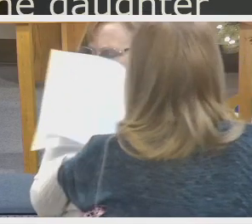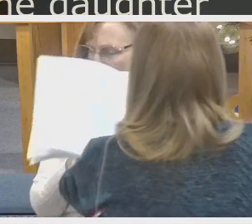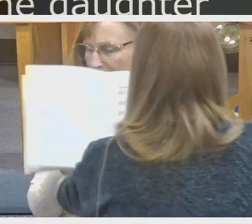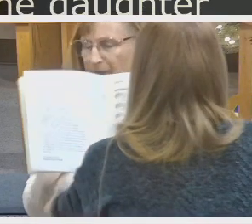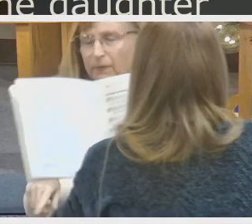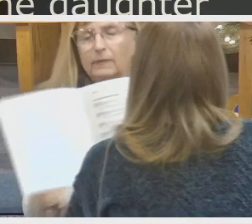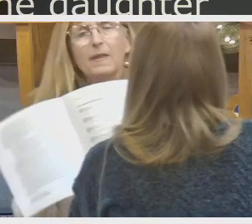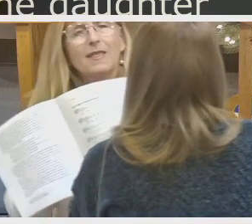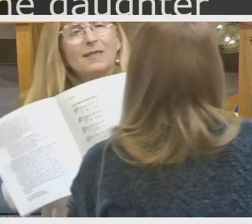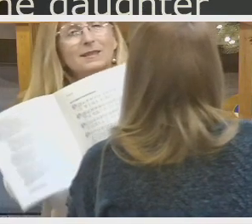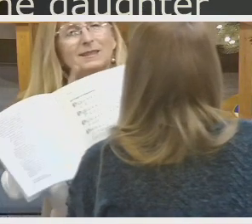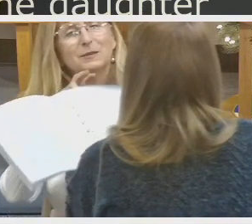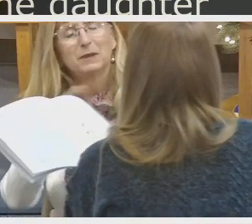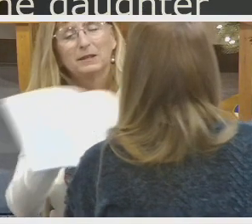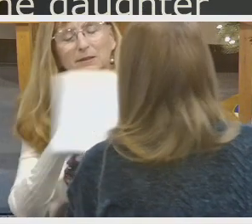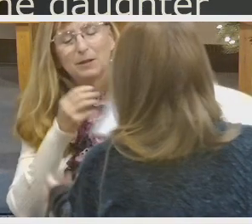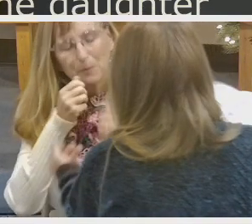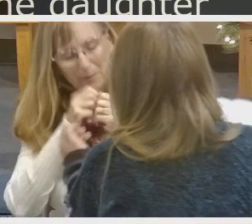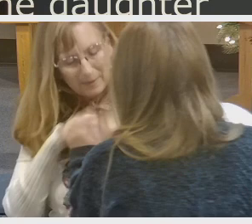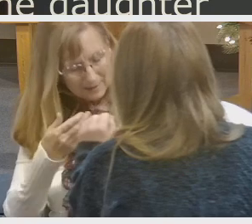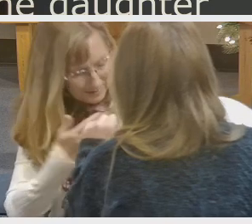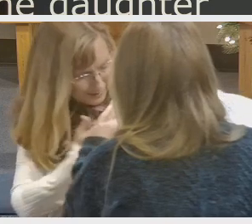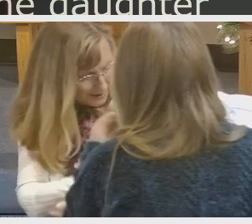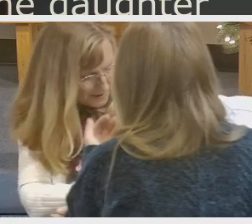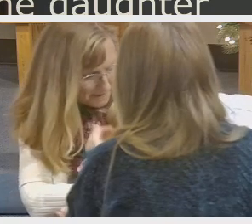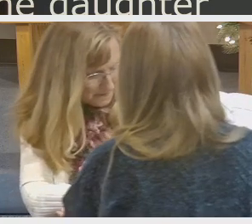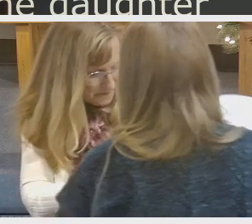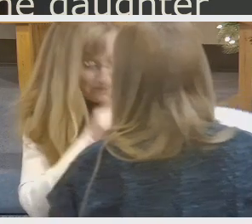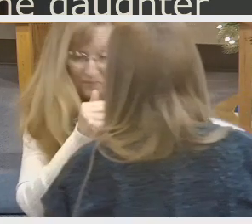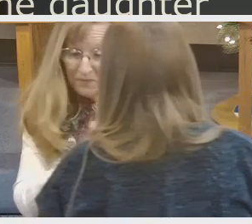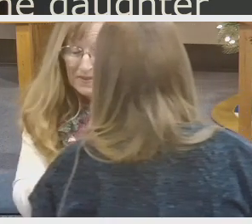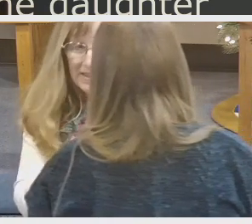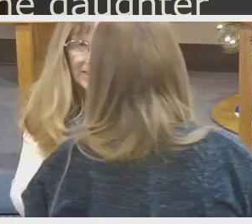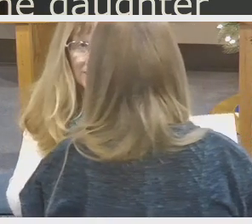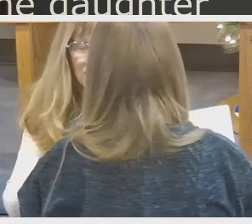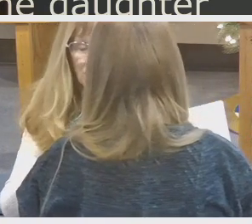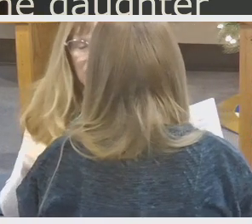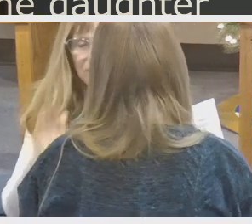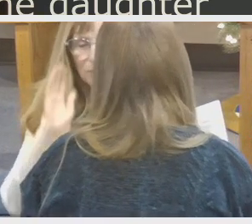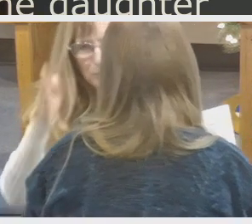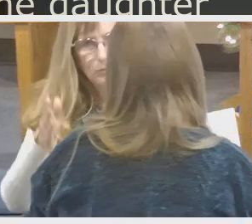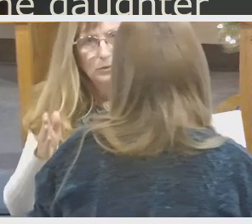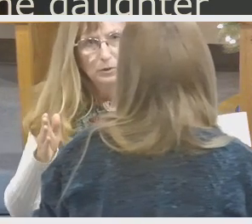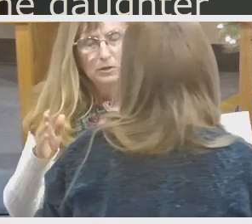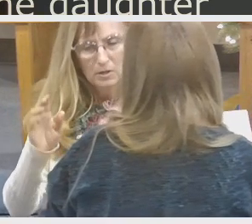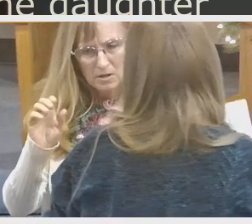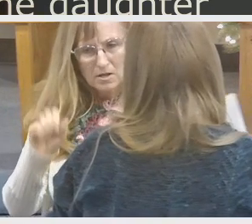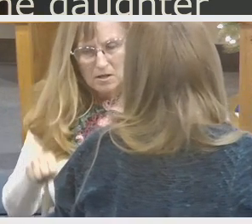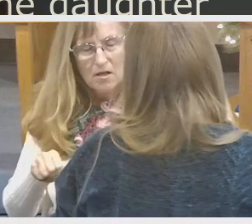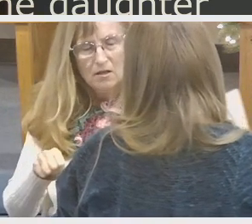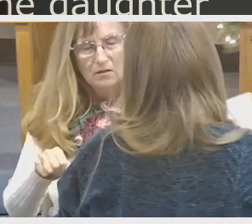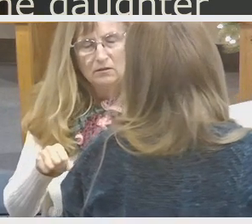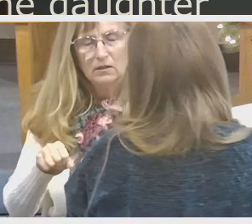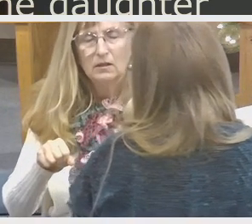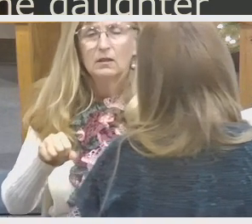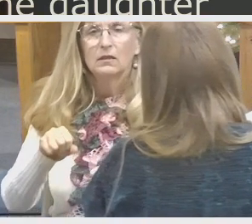mother, "This child is destined to cause the falling and rising of many in